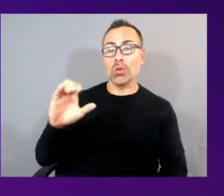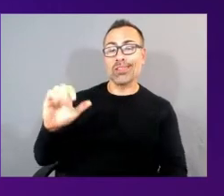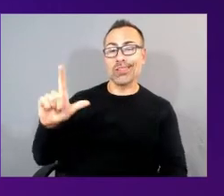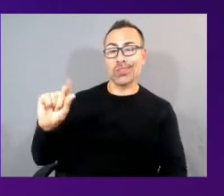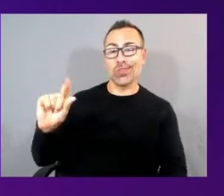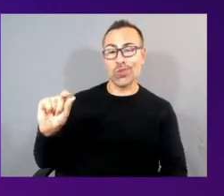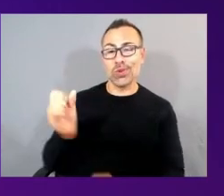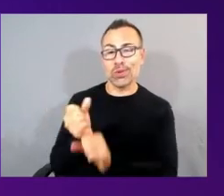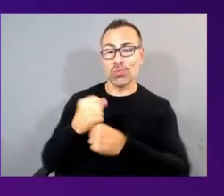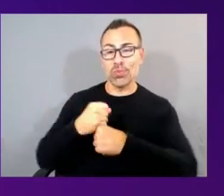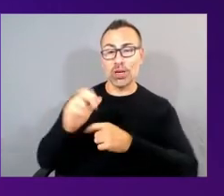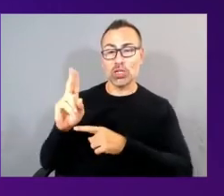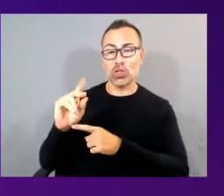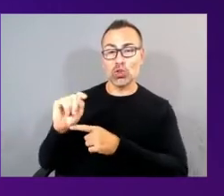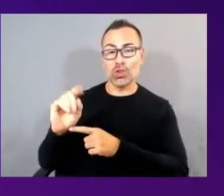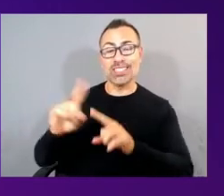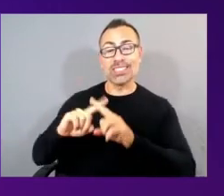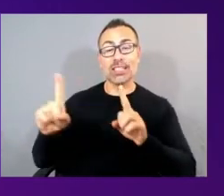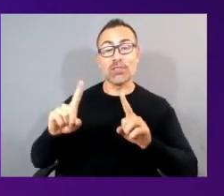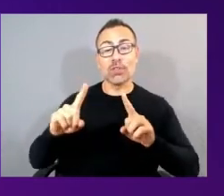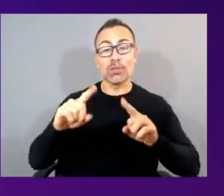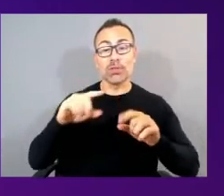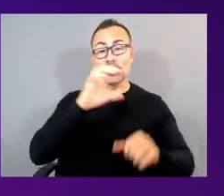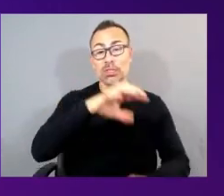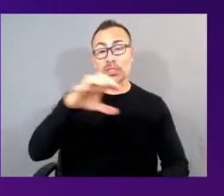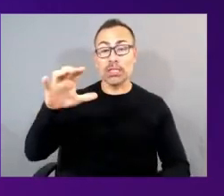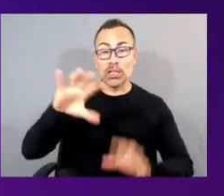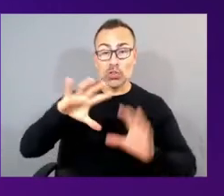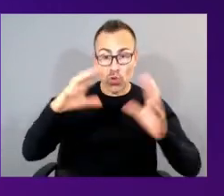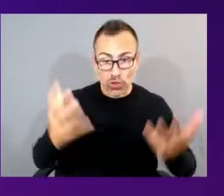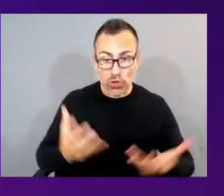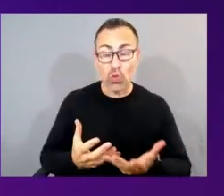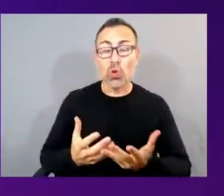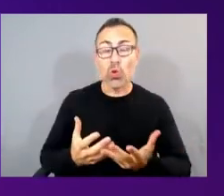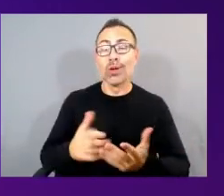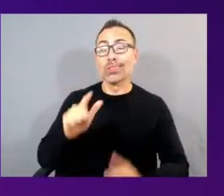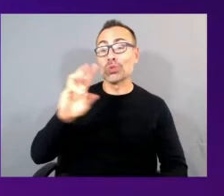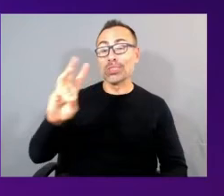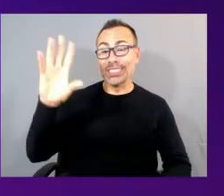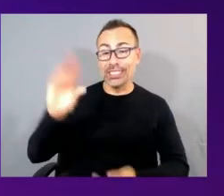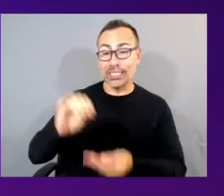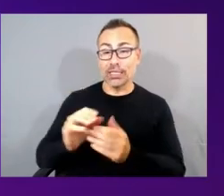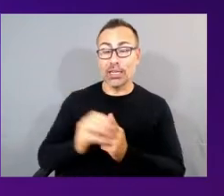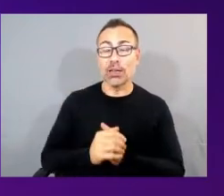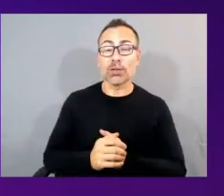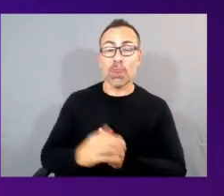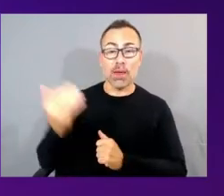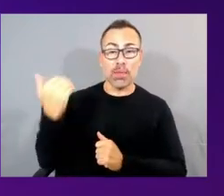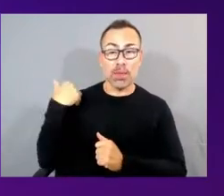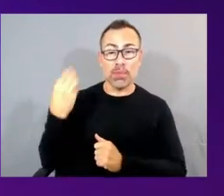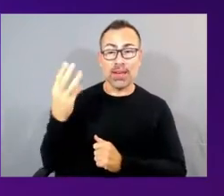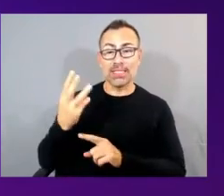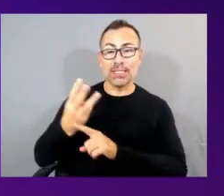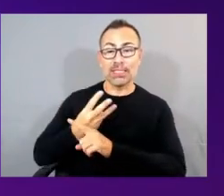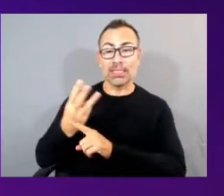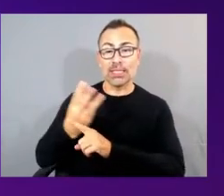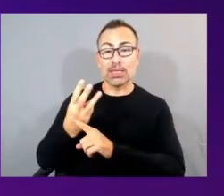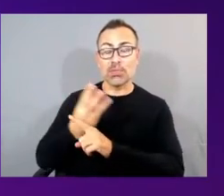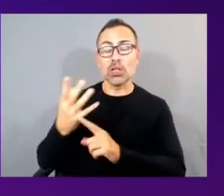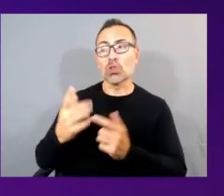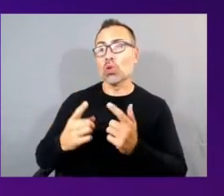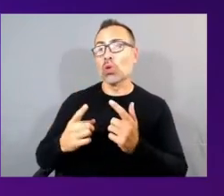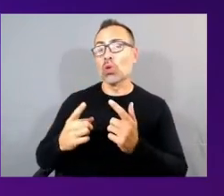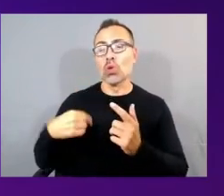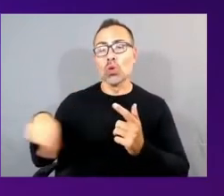the world. And over the past 16 months, we have built our digital production platform and connected most of our